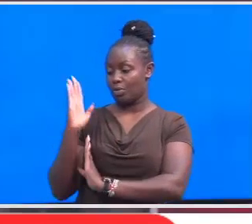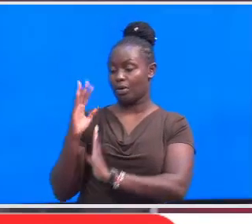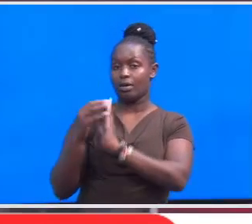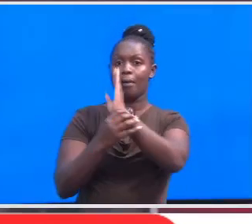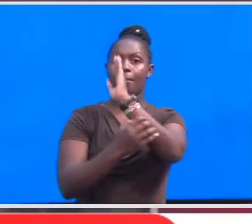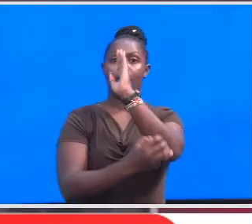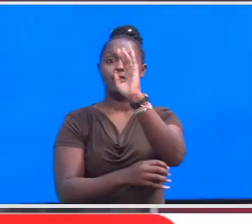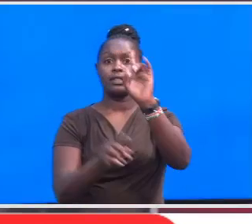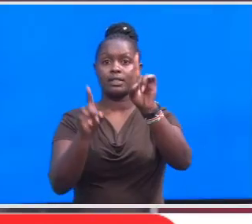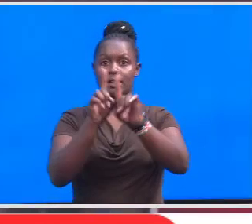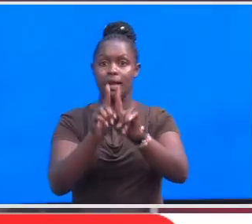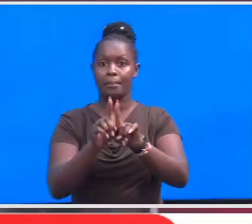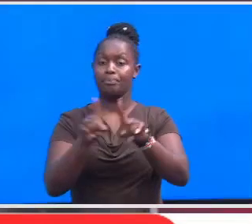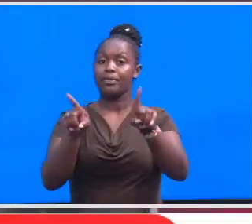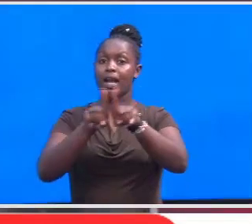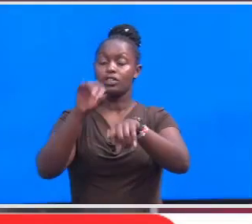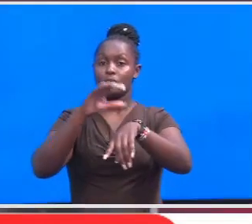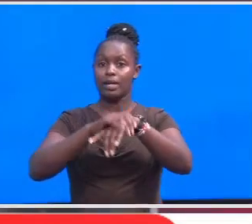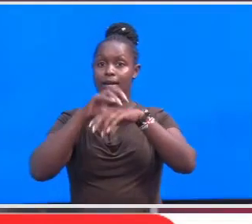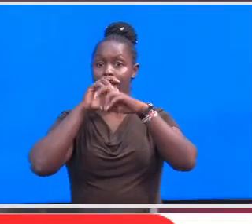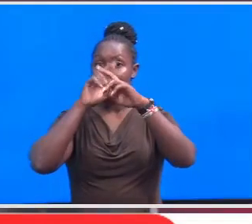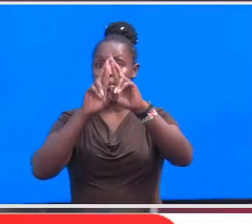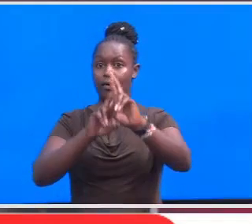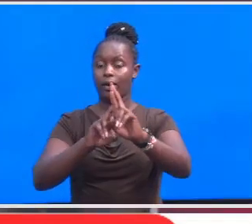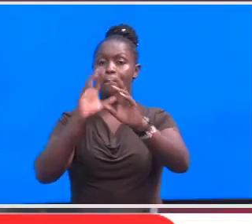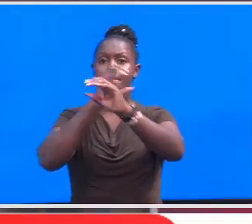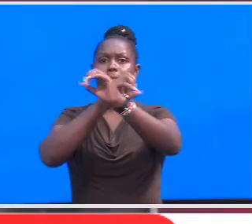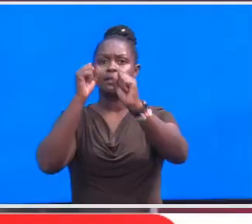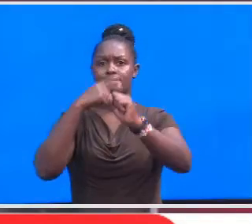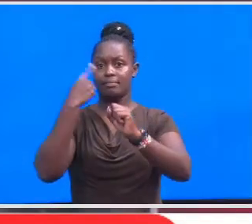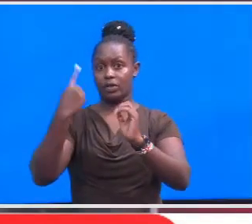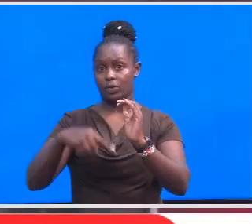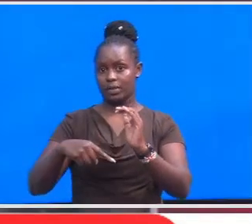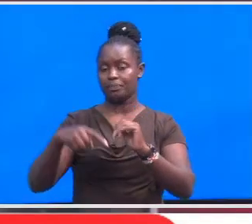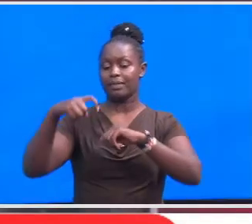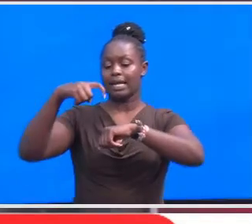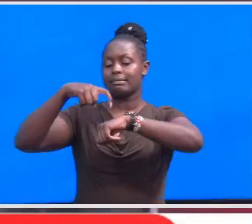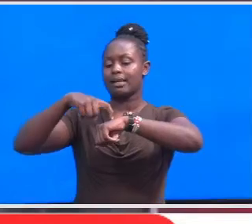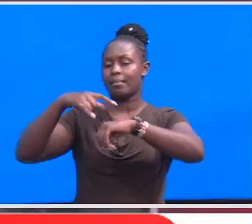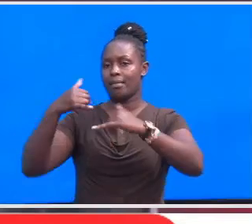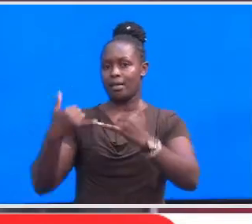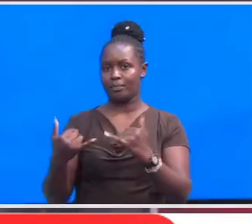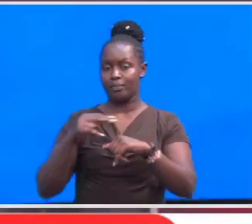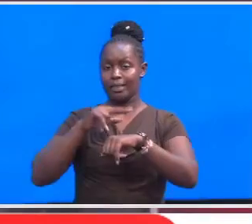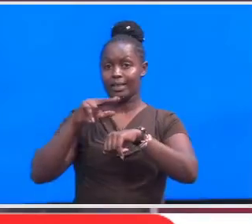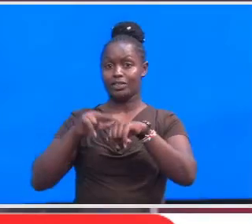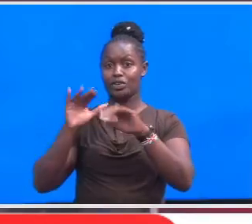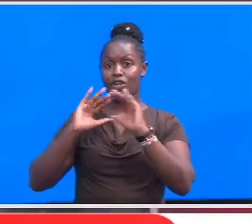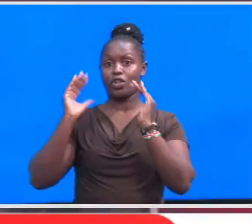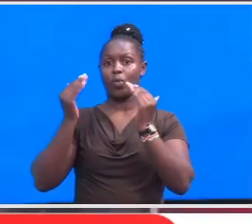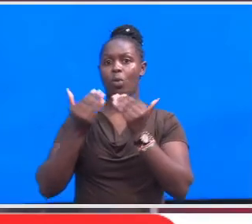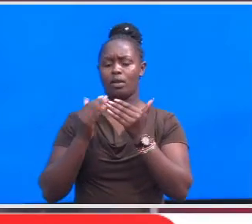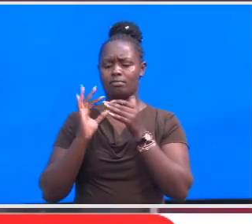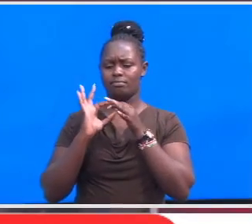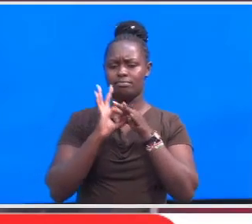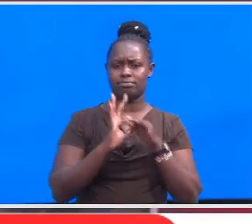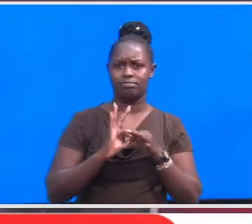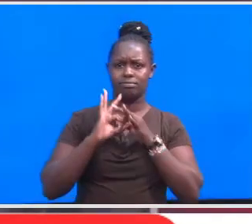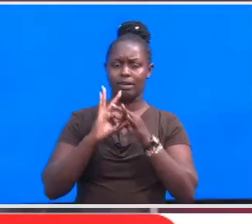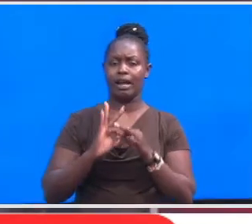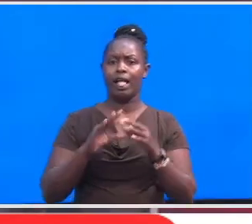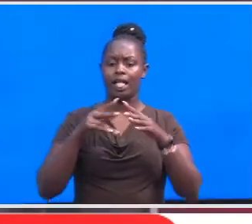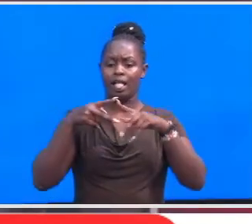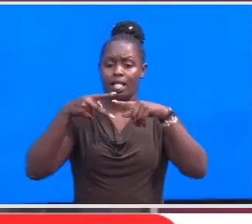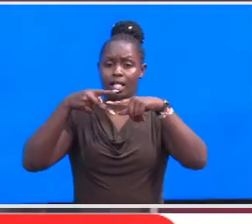And as Elizabeth Atienuna reports, the president says it is high time nations around the world strengthen and repair their broken bond